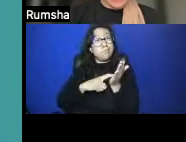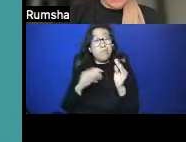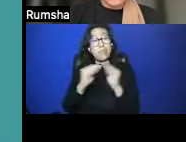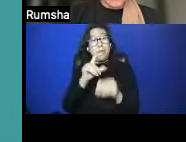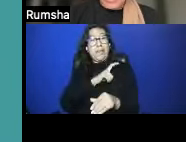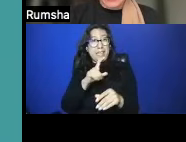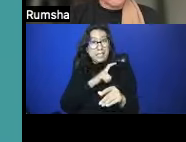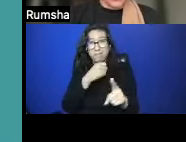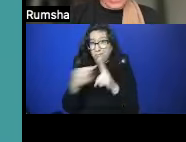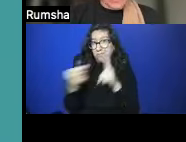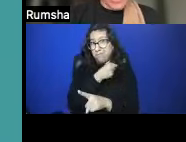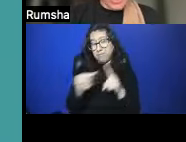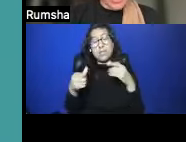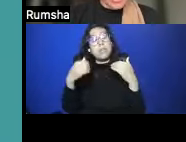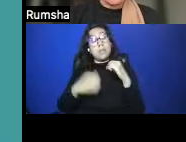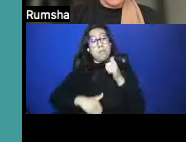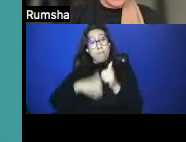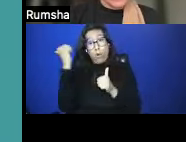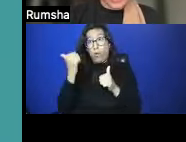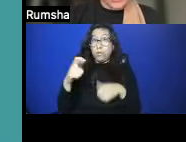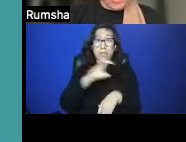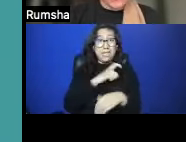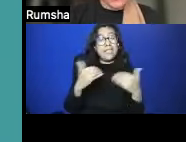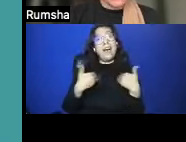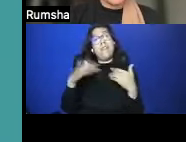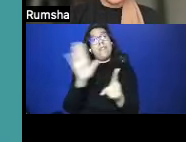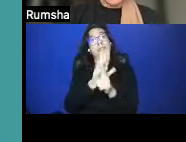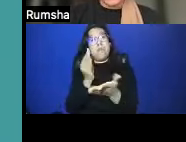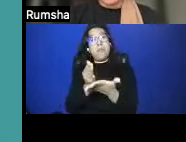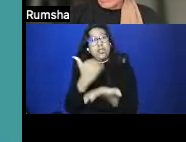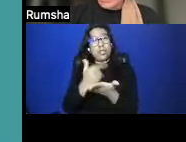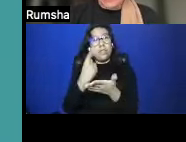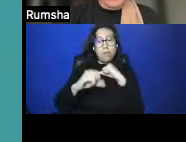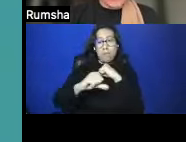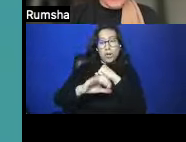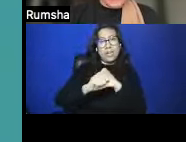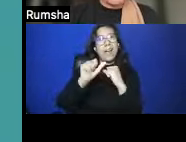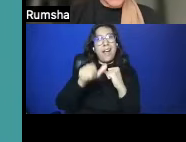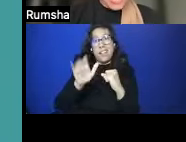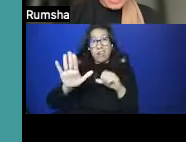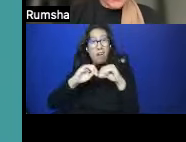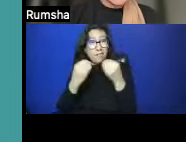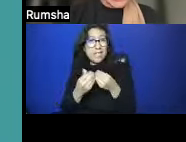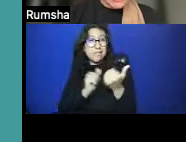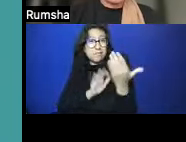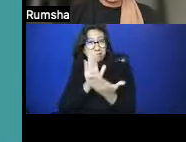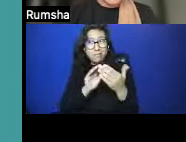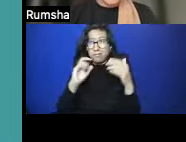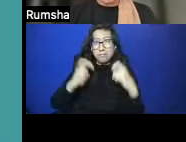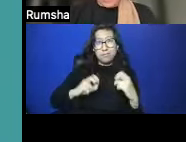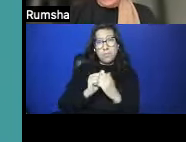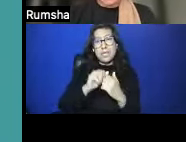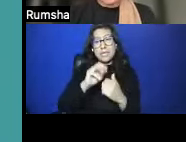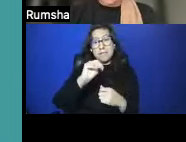departments have a dedicated marketing budget and public information officers that deal with the media. And for decades, police have been put